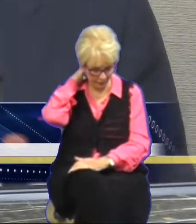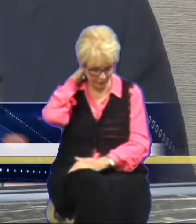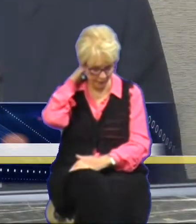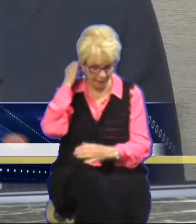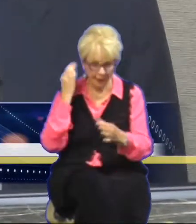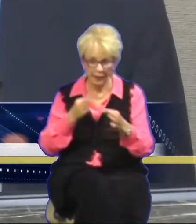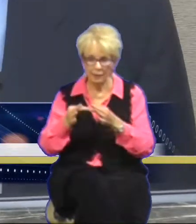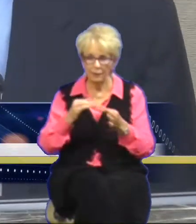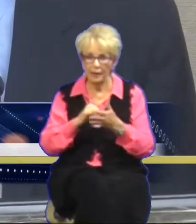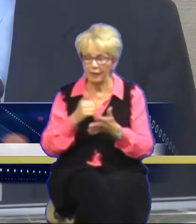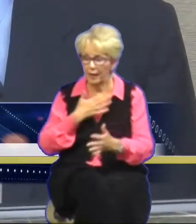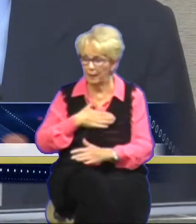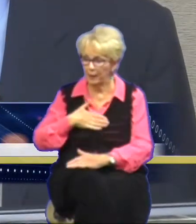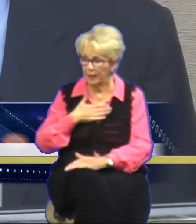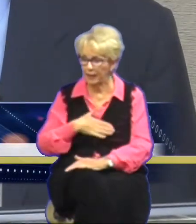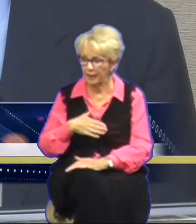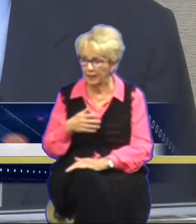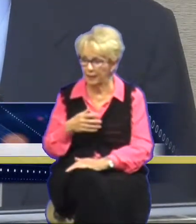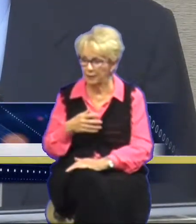Explain that, please.